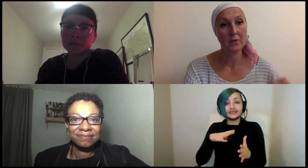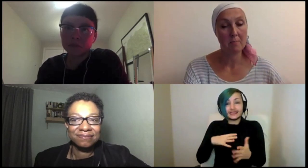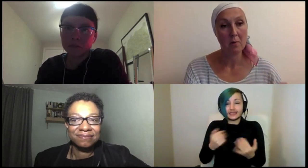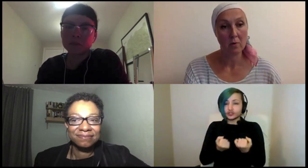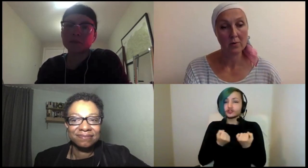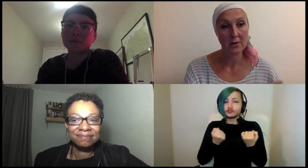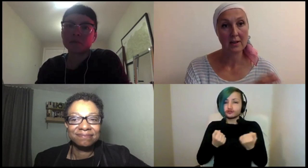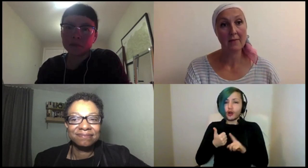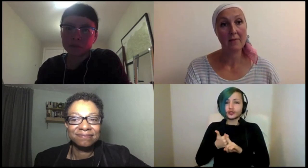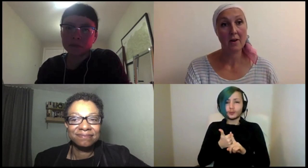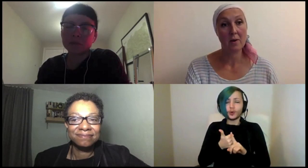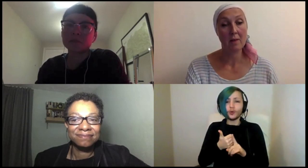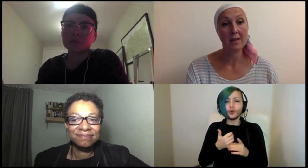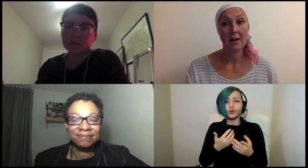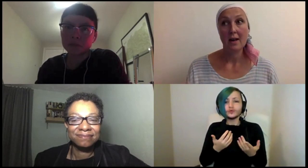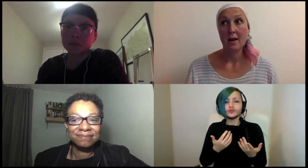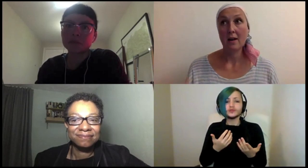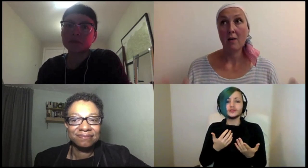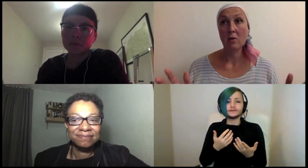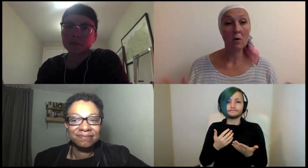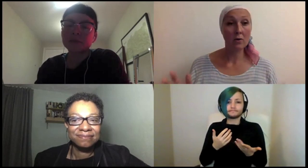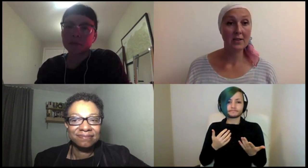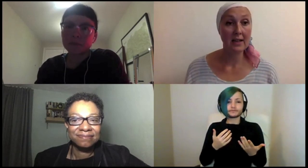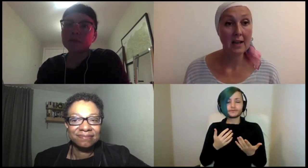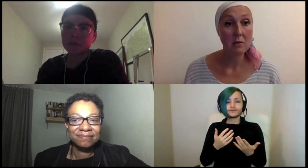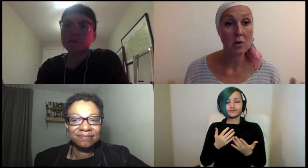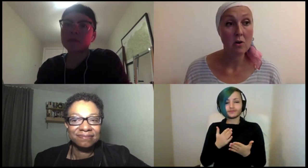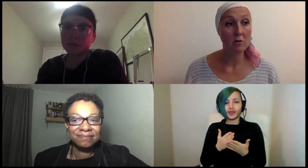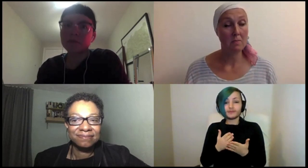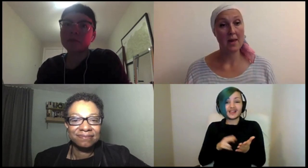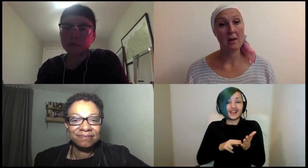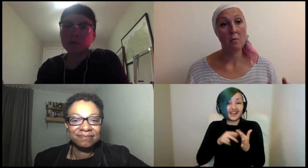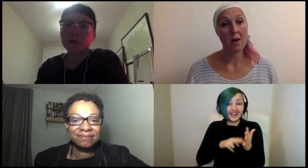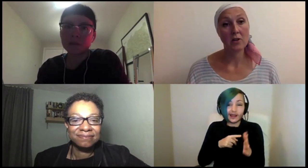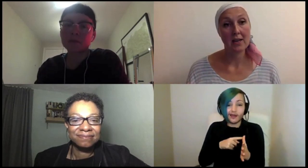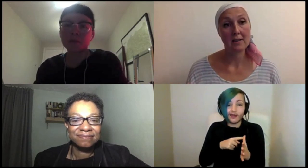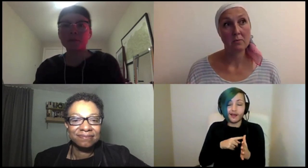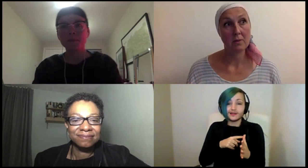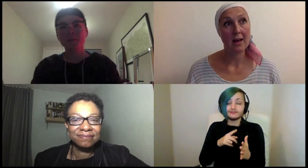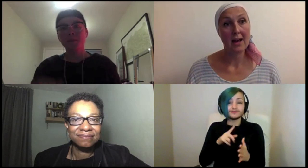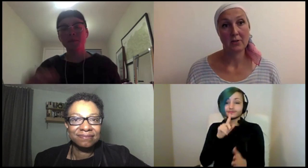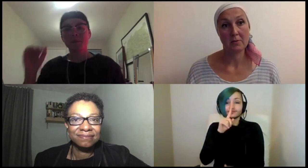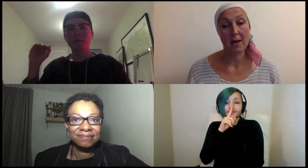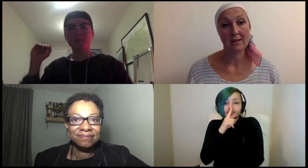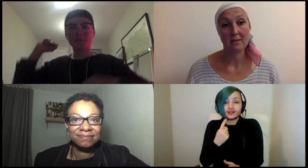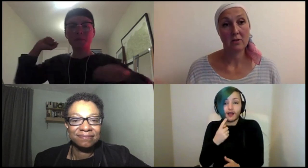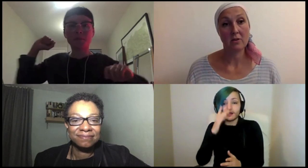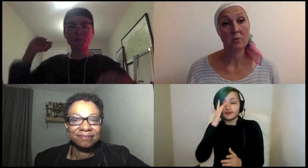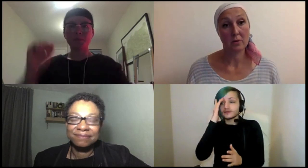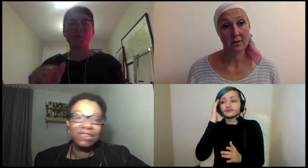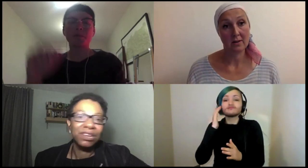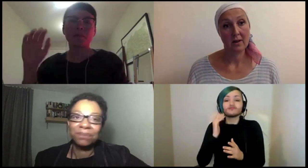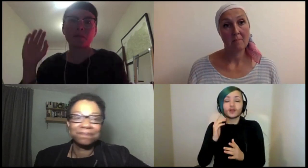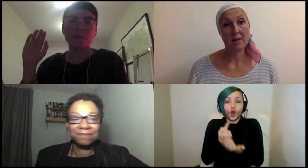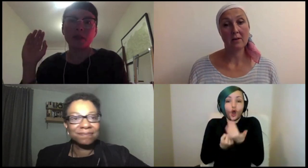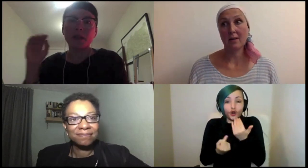of support to deliver her work. I mean, you know, in all honesty, Nana would not be where she is within ActionSpace. She just